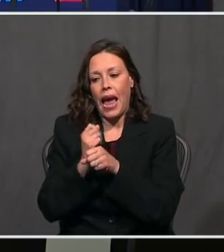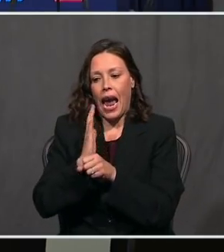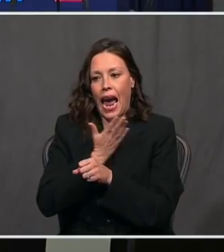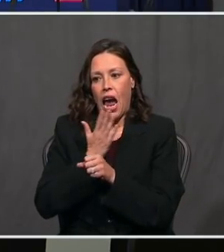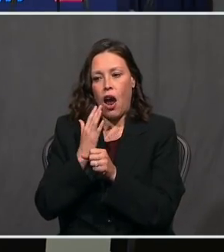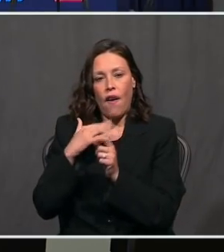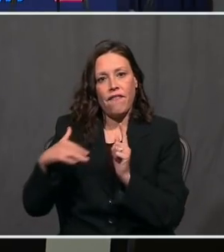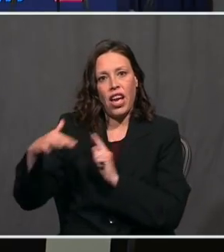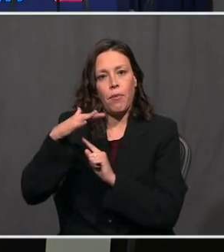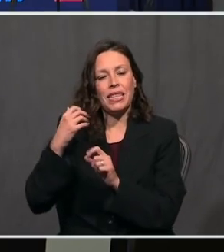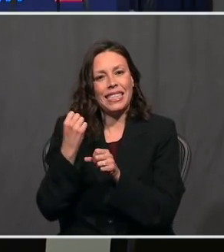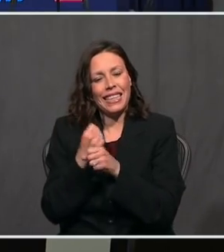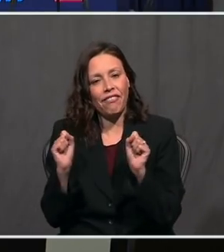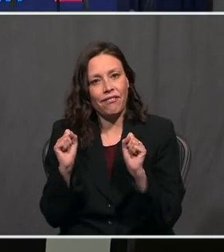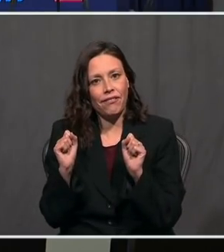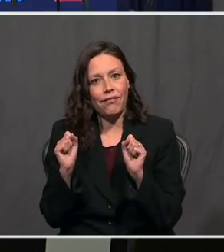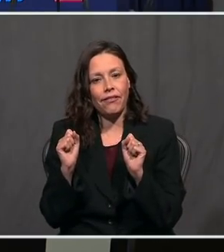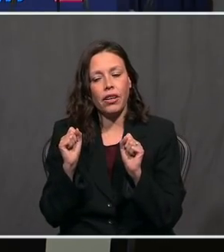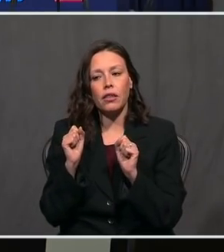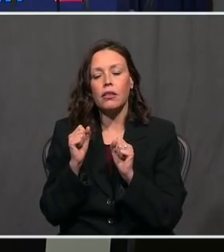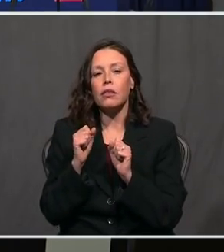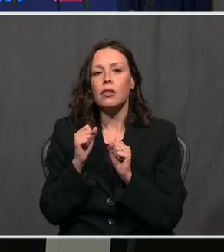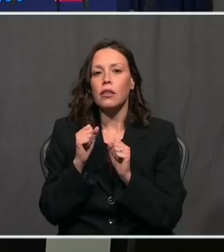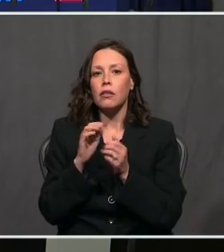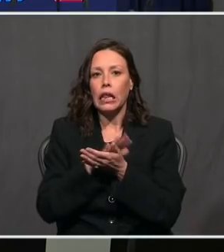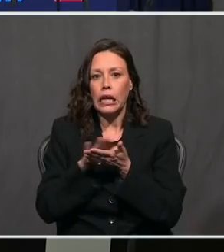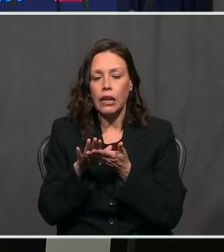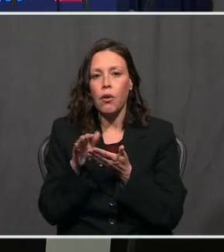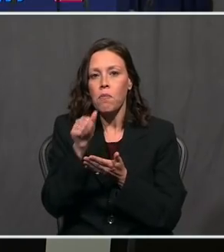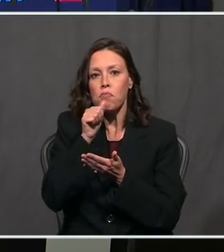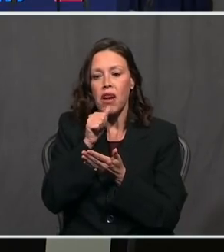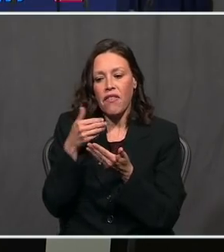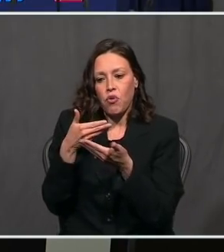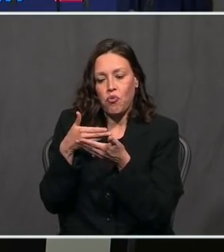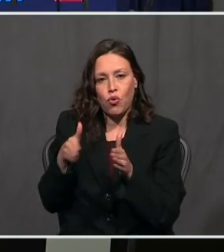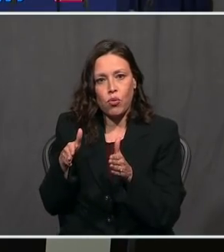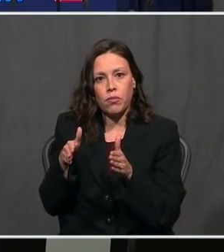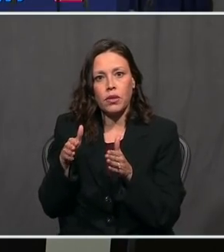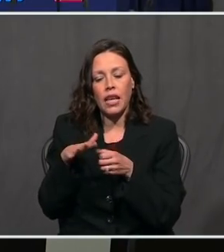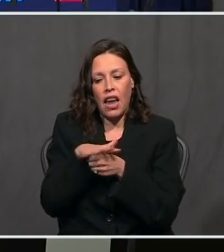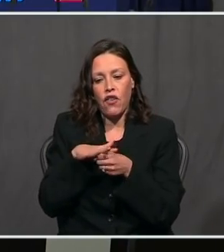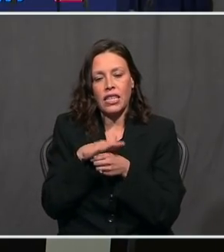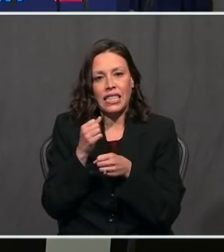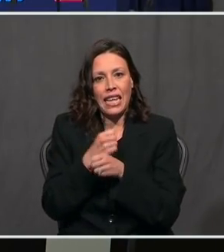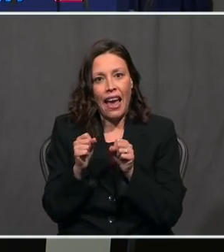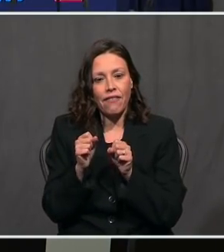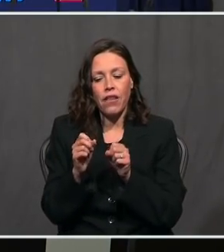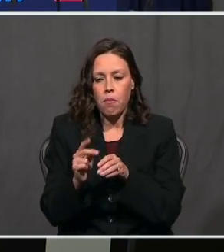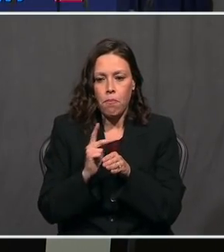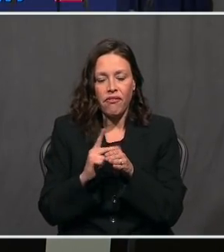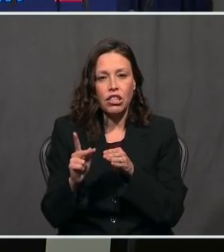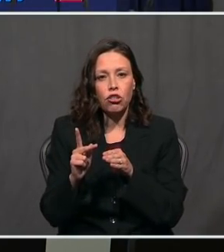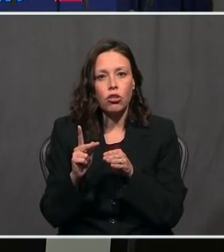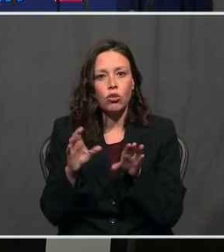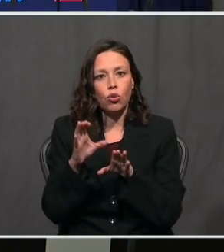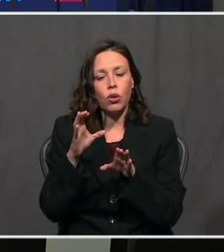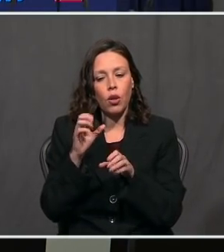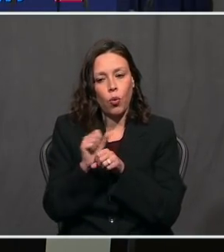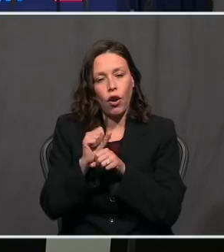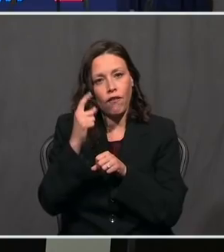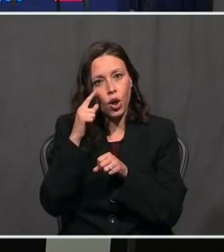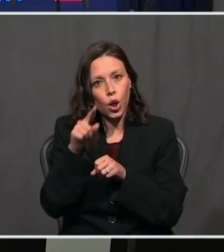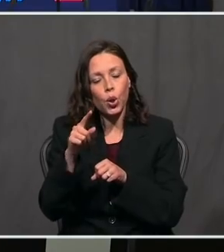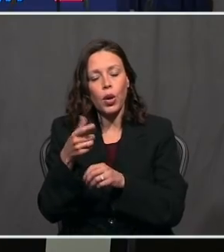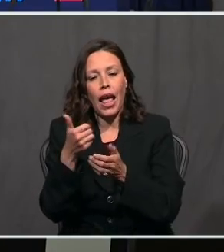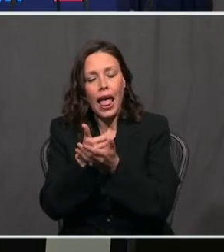They understand the cleanliness protocols, that we have private health rooms, that there are areas that are going to be safe, and it is a professional that's doing this for them